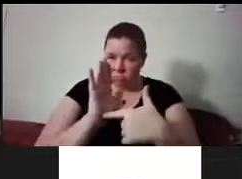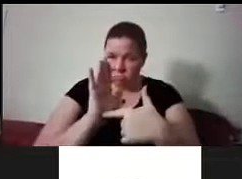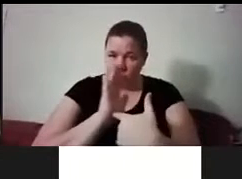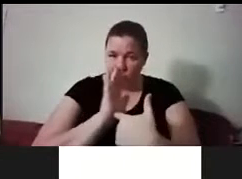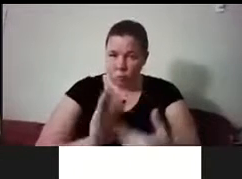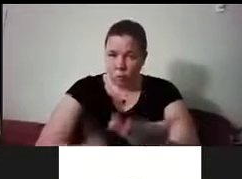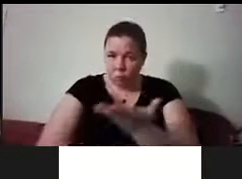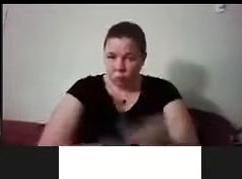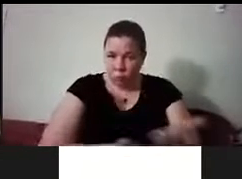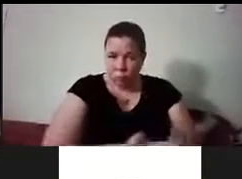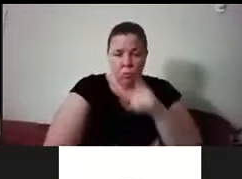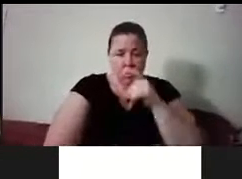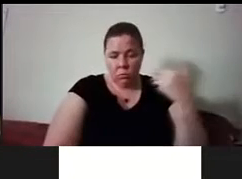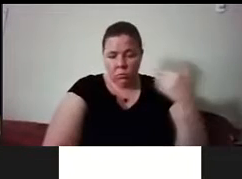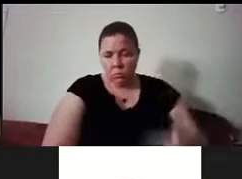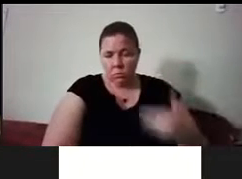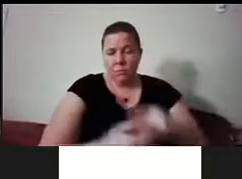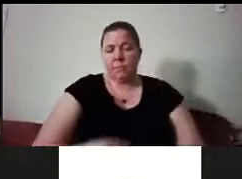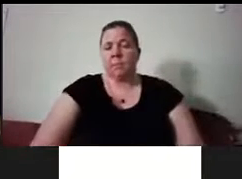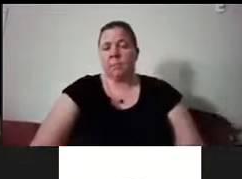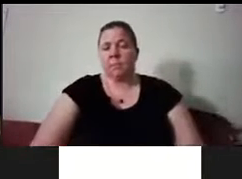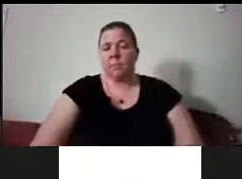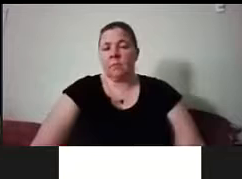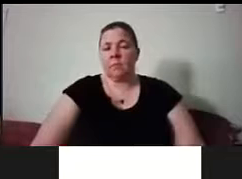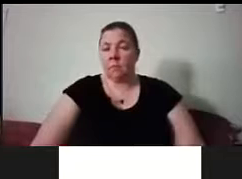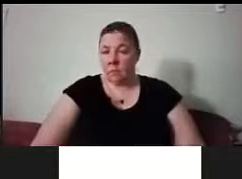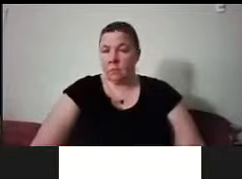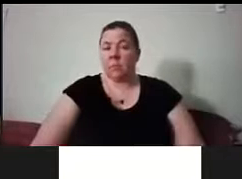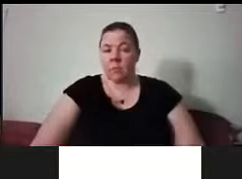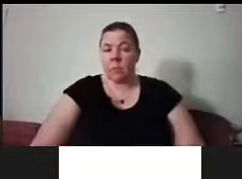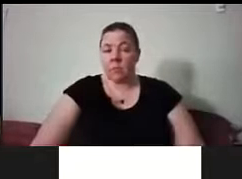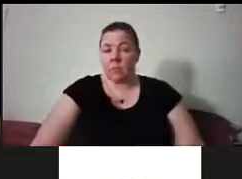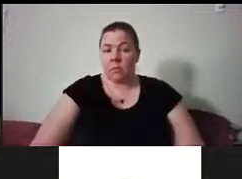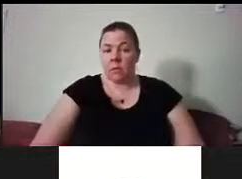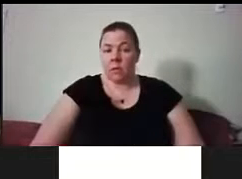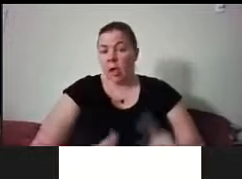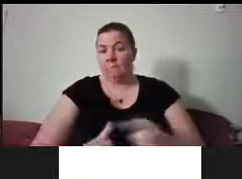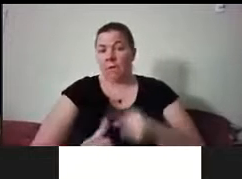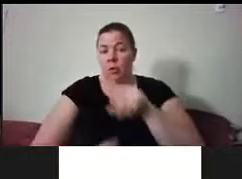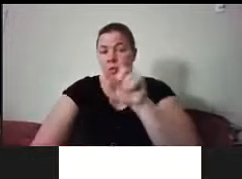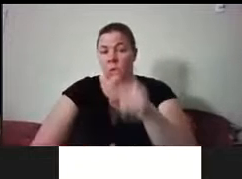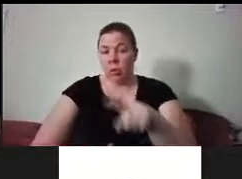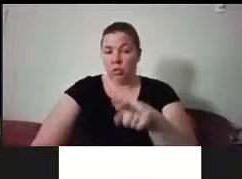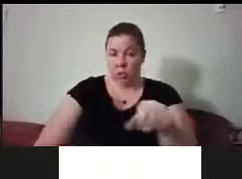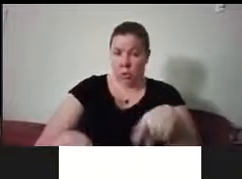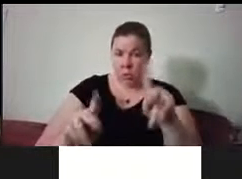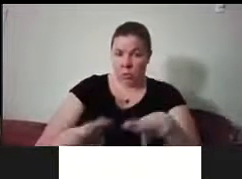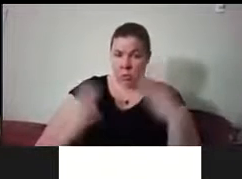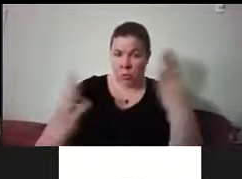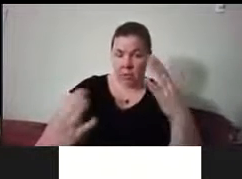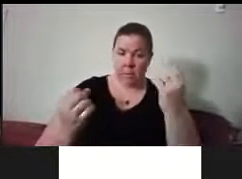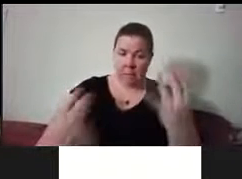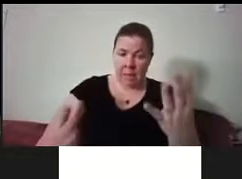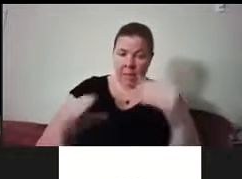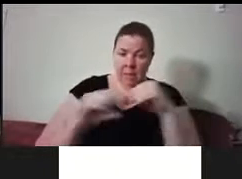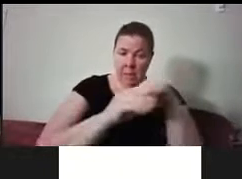example, identification papers? Thank you. Okay, first of all, your first question, are you allowed to open multiple accounts? Yes.